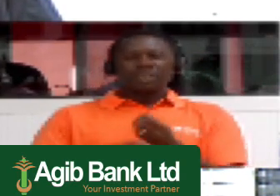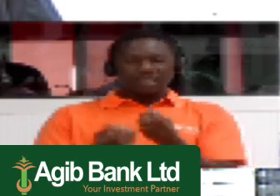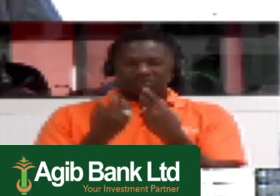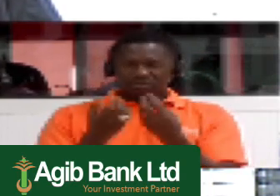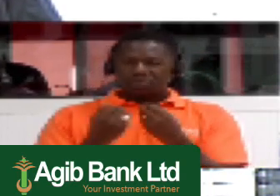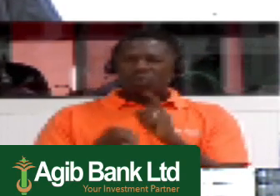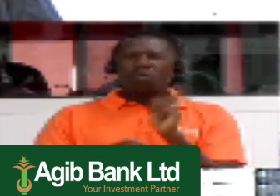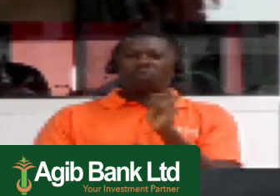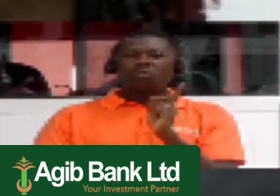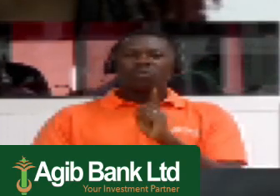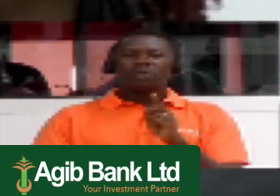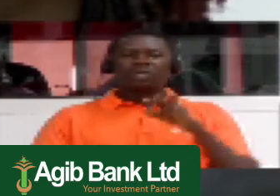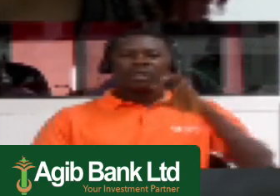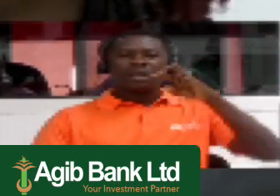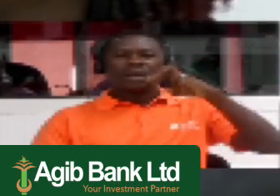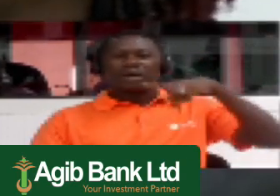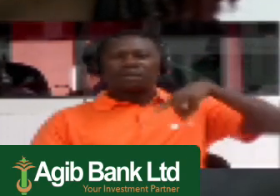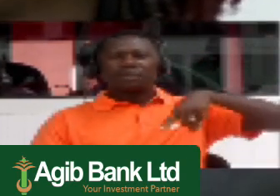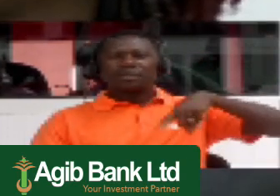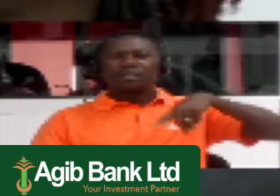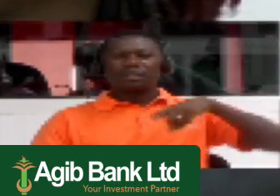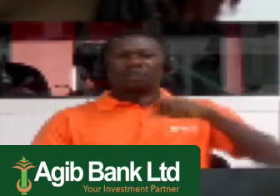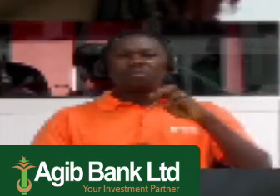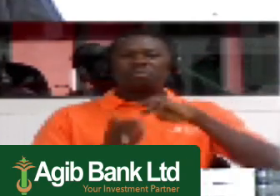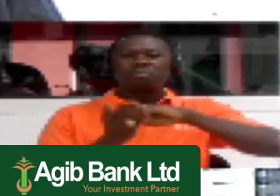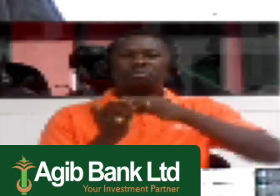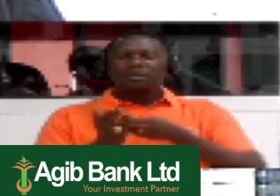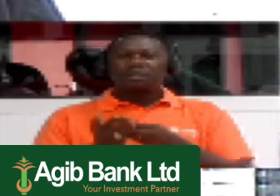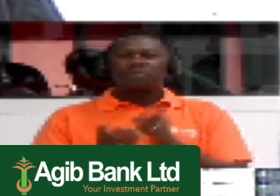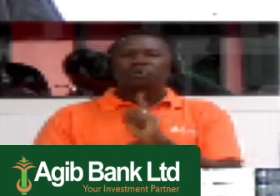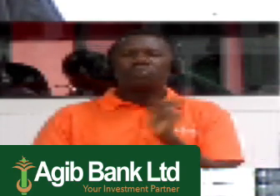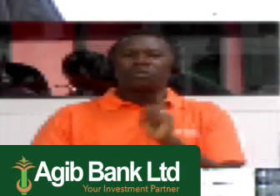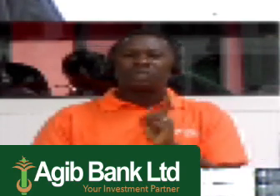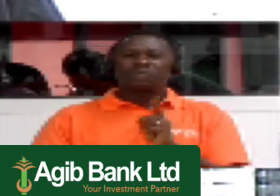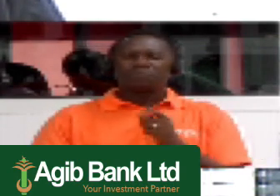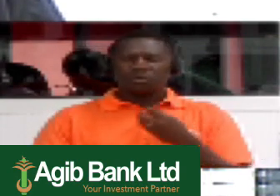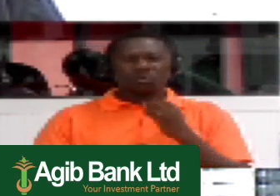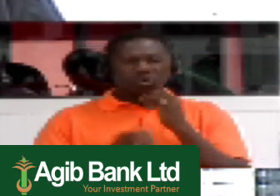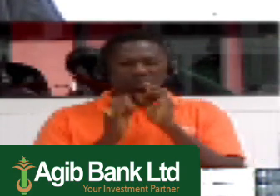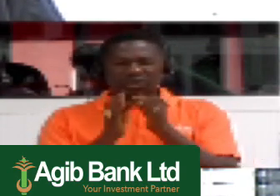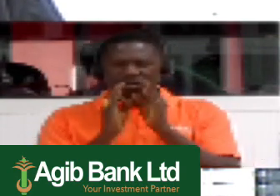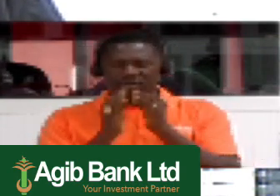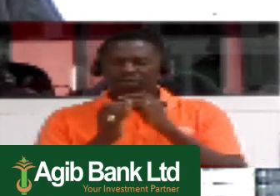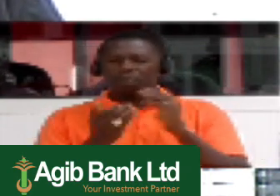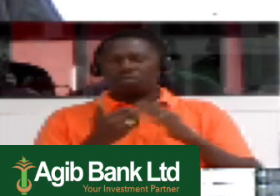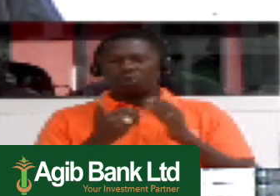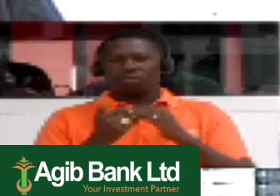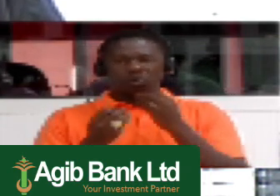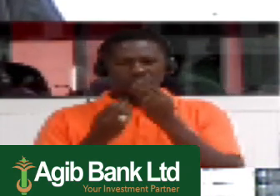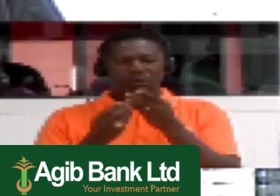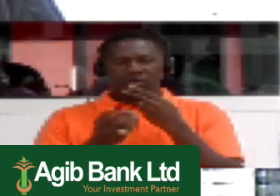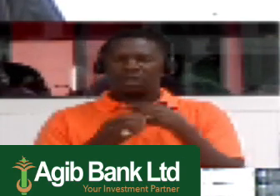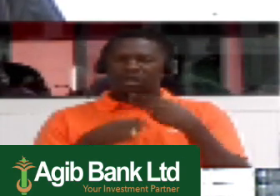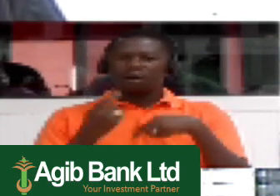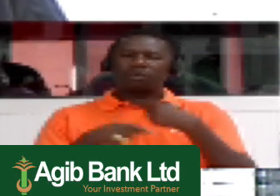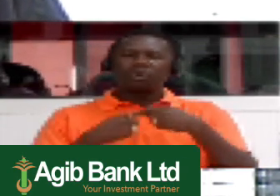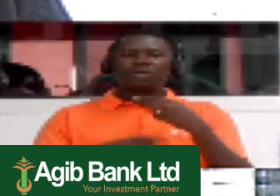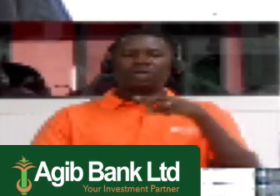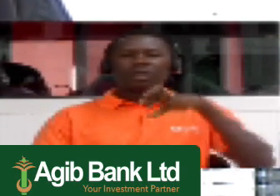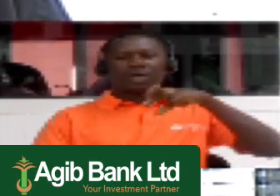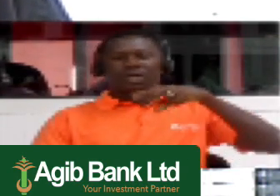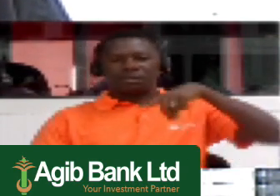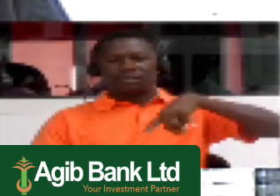repeated it a couple of times. What does it mean? Ako isa fonyang RP koto muneti kato sa janinjang isise akang RP akoto